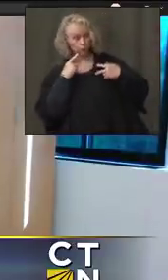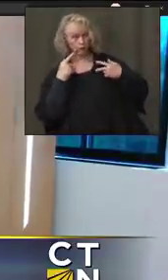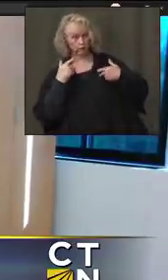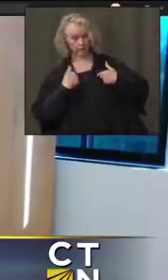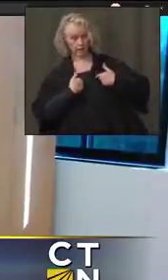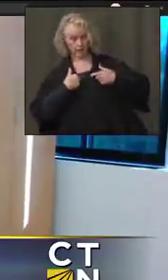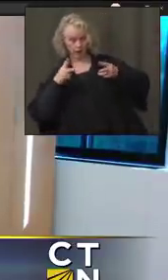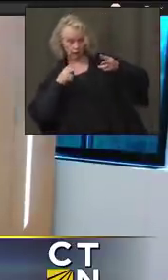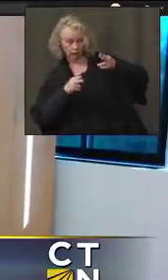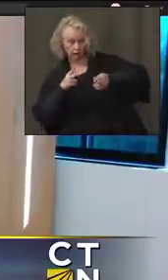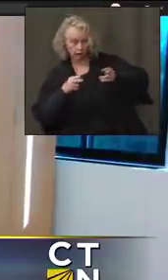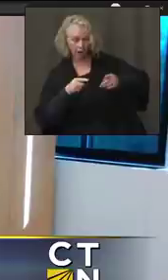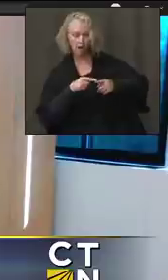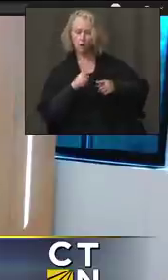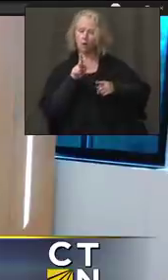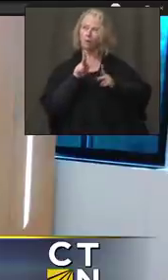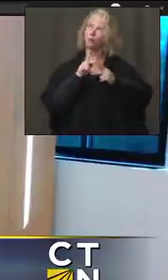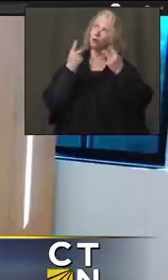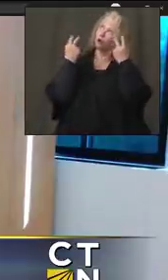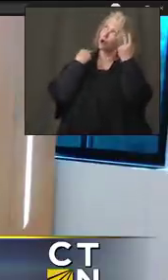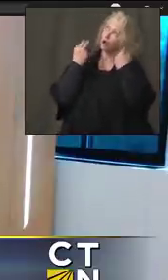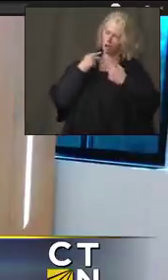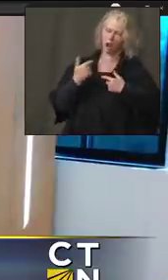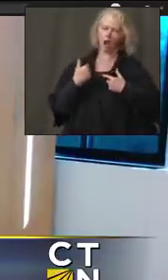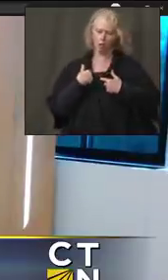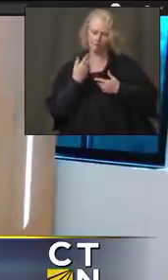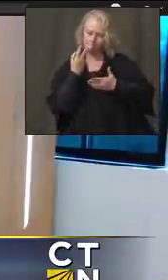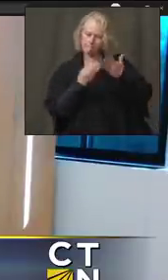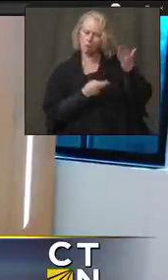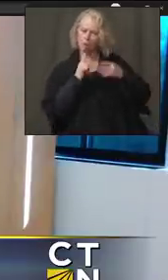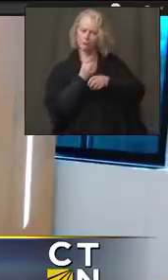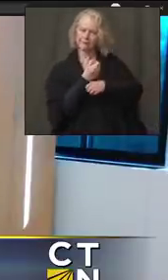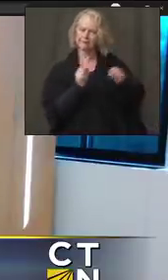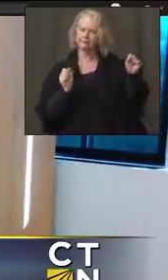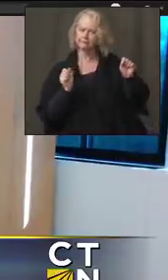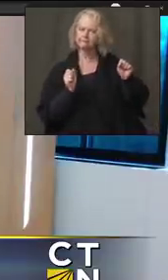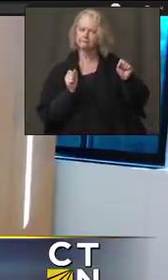nails, as well as the consumer. Our protocols worry about both.